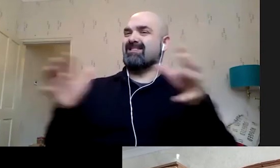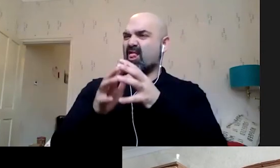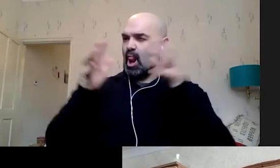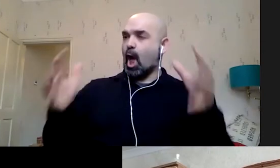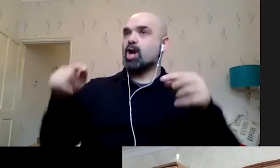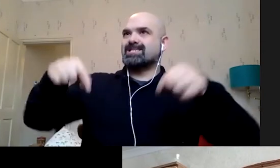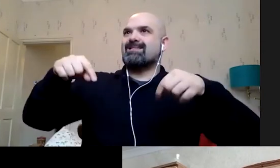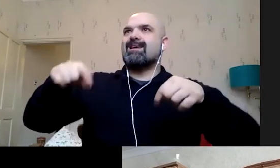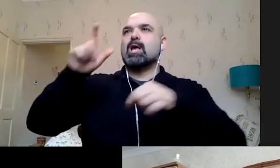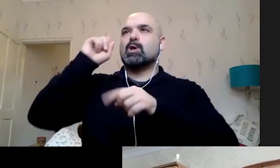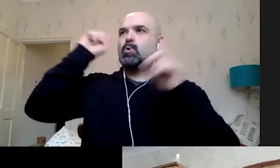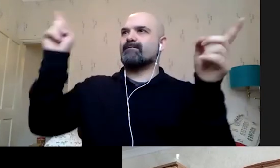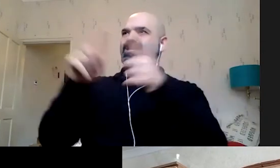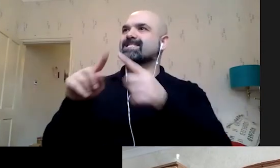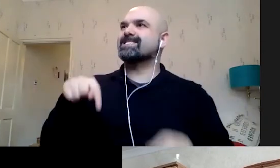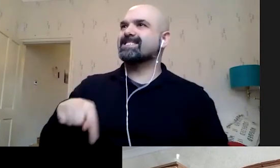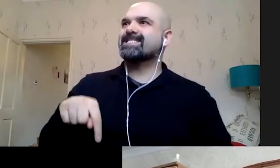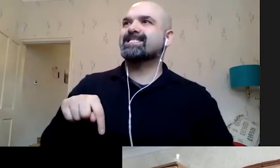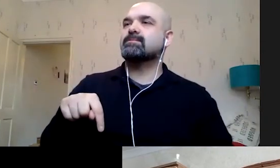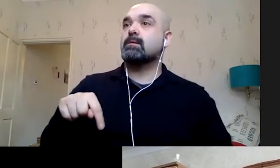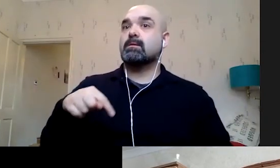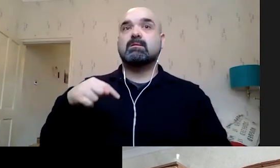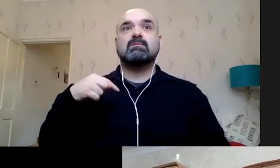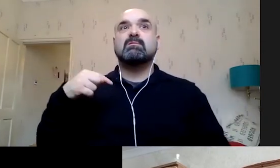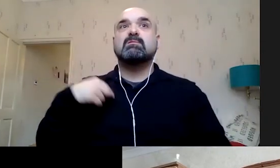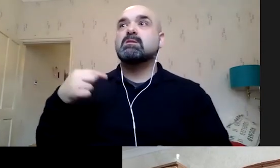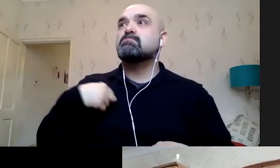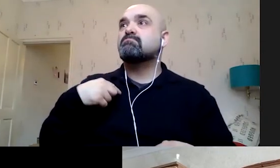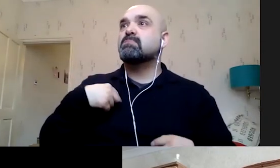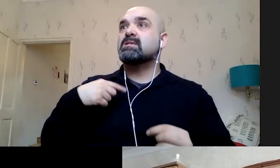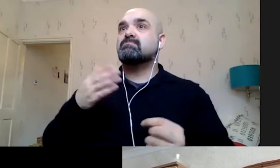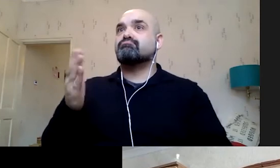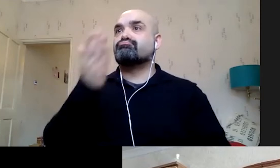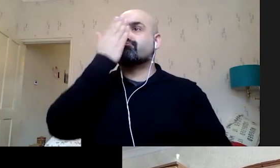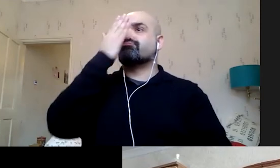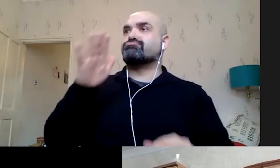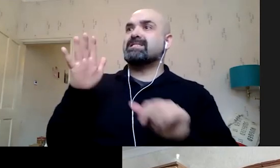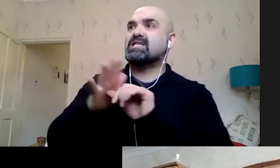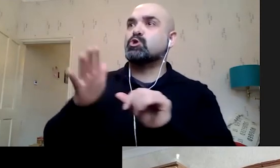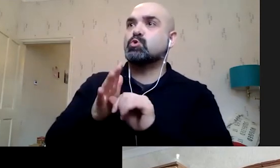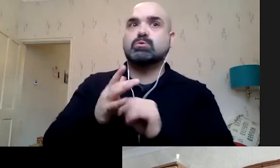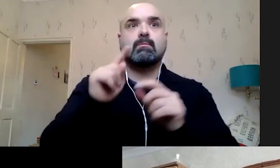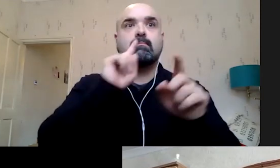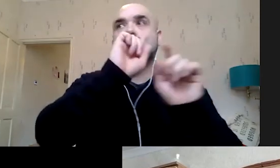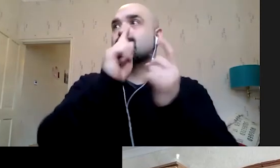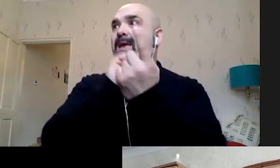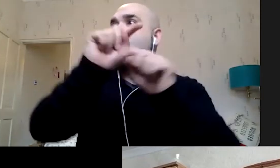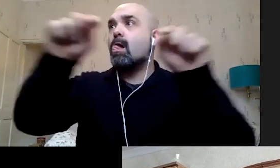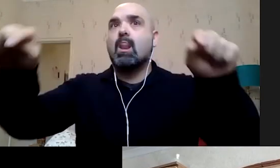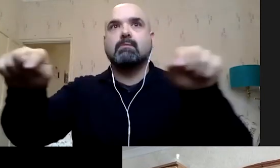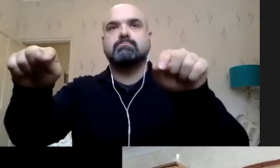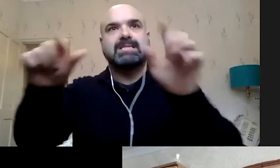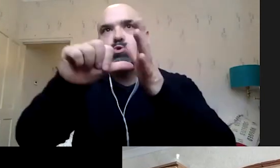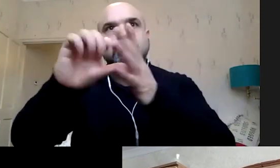at the university, actually. And I haven't encountered anybody with issues, which is really quite